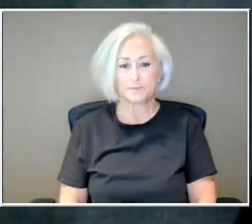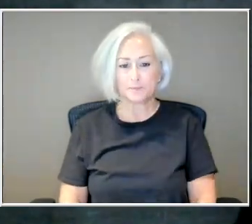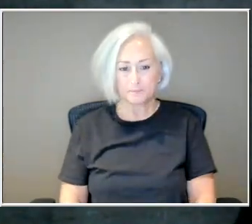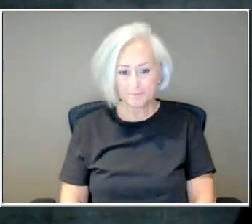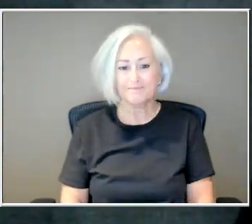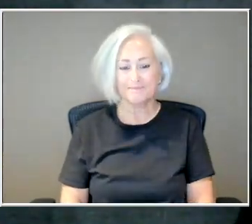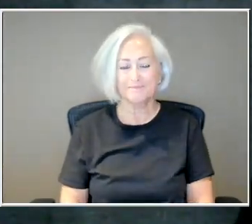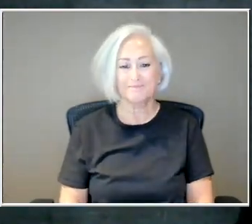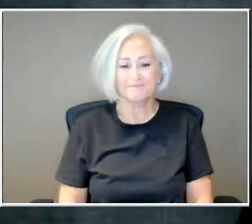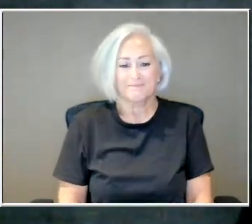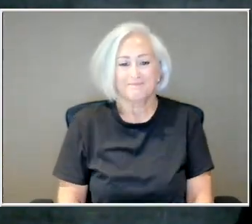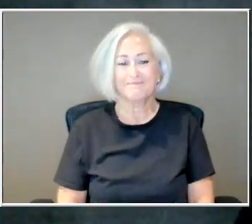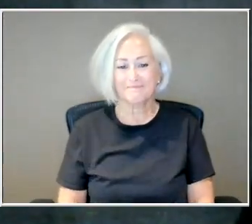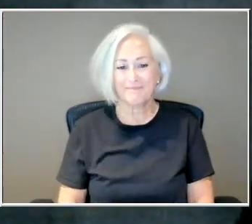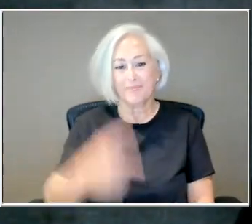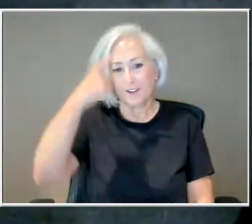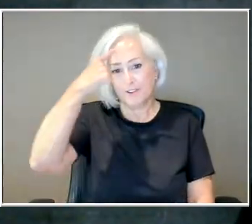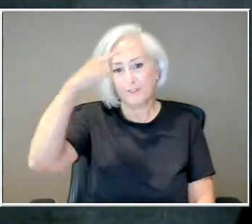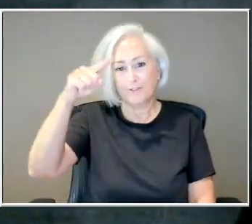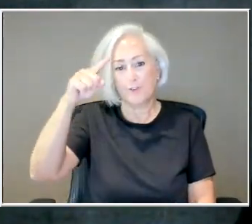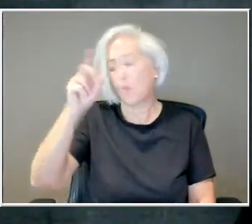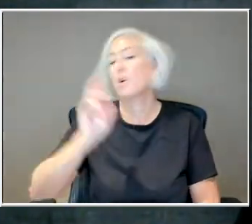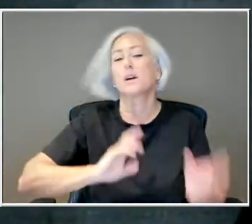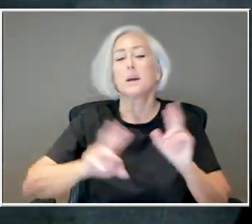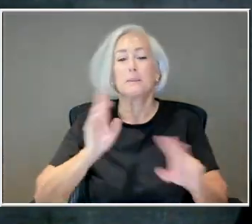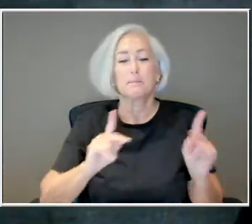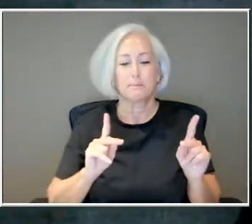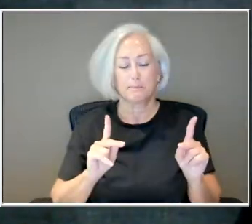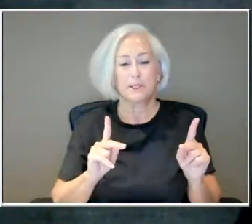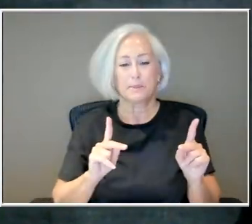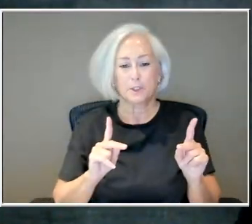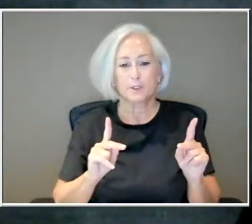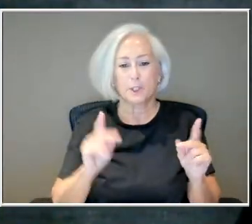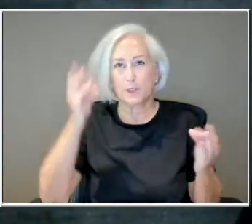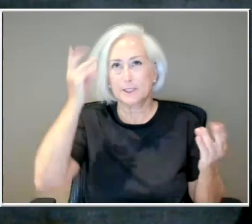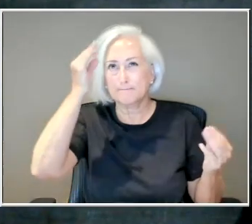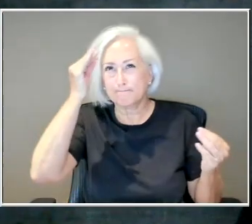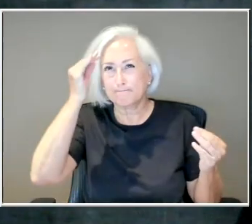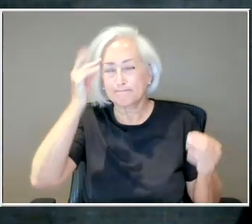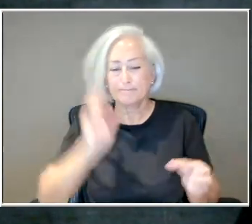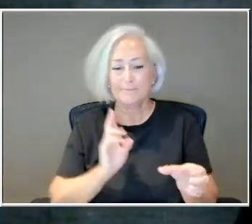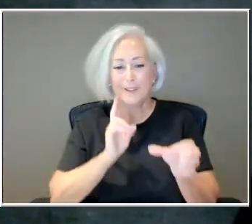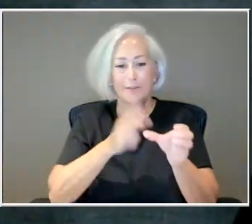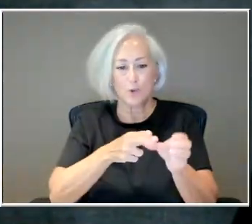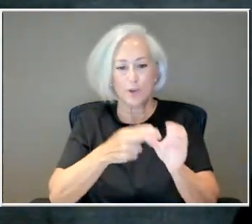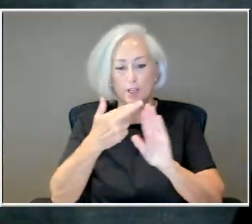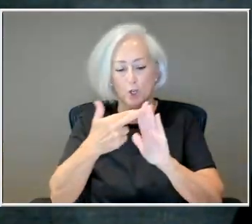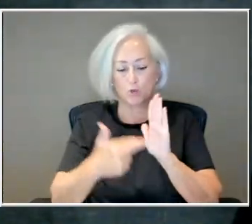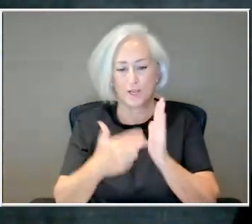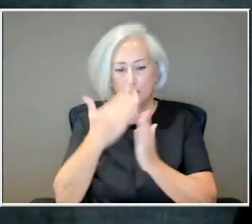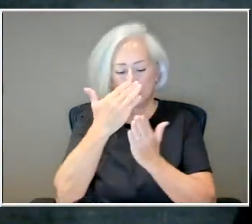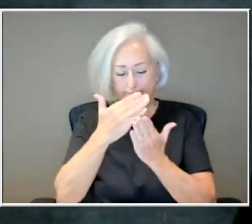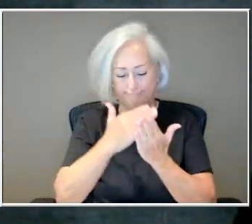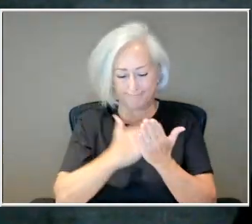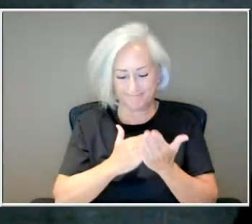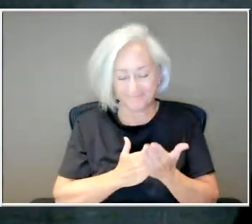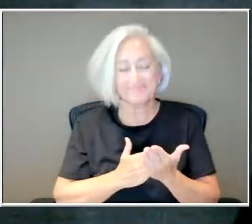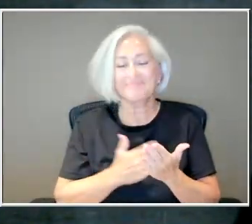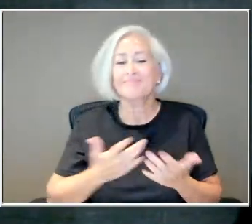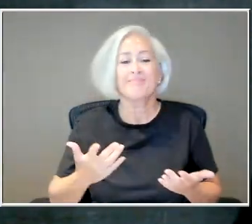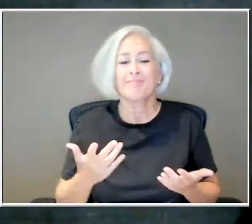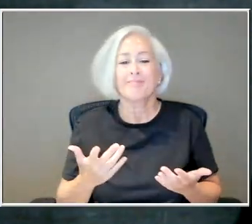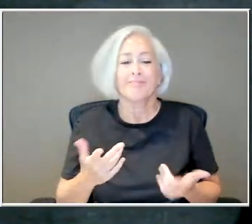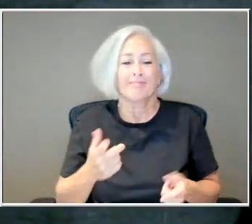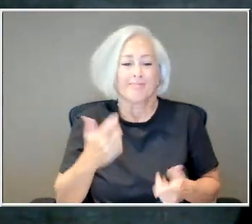little bit for people who would be considered who would consider joining something like this. I can't speak to anyone's experience in the